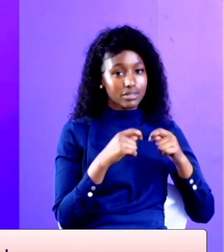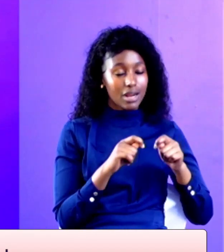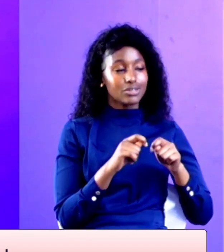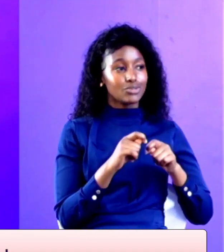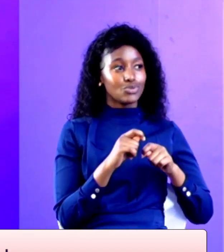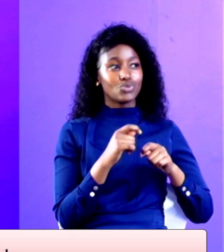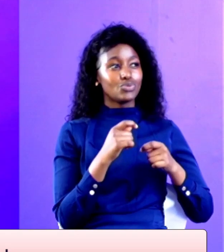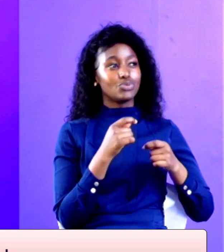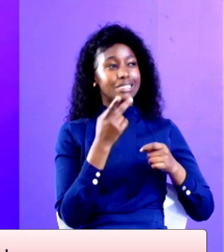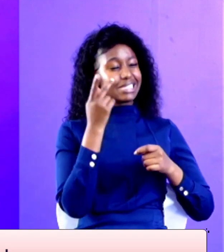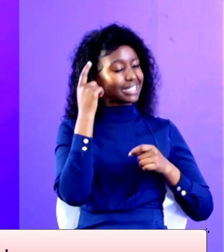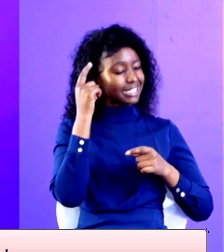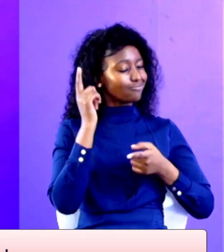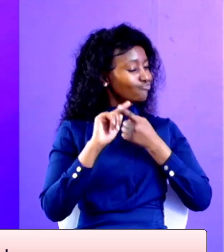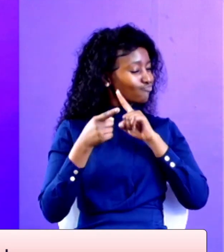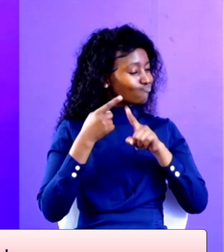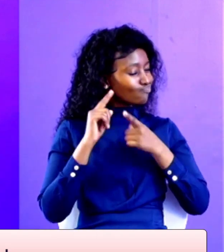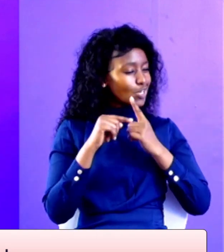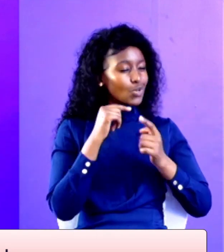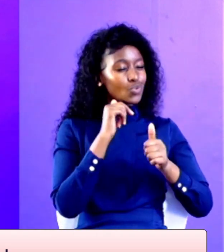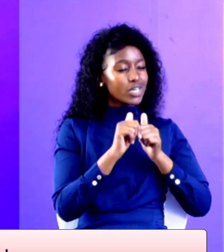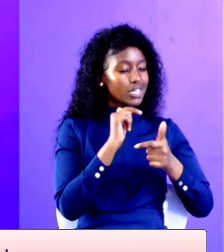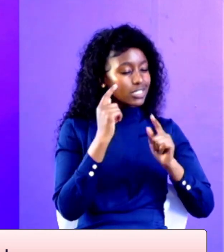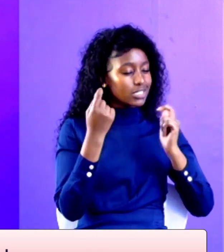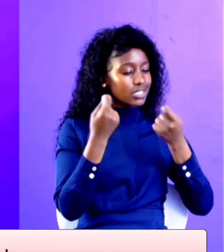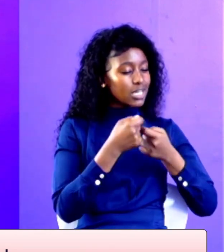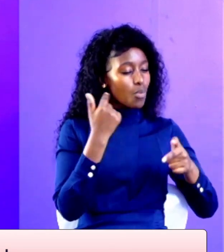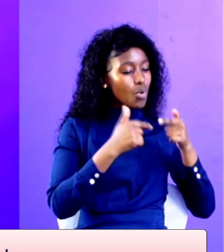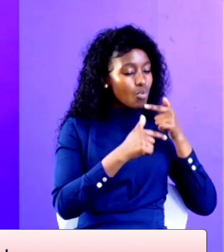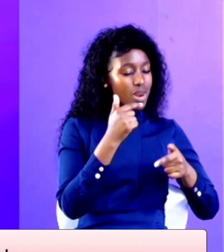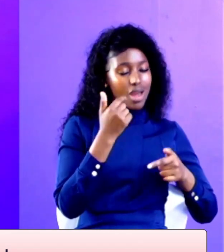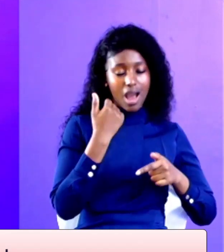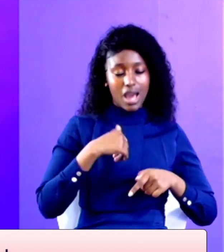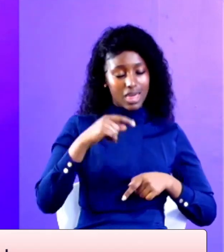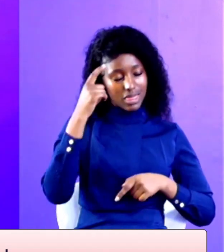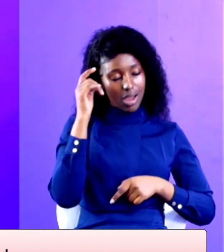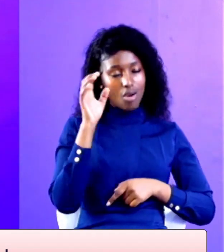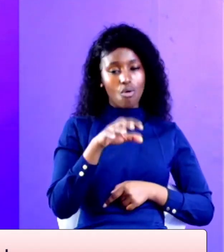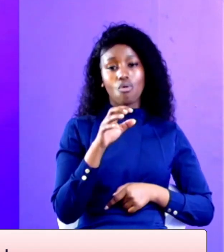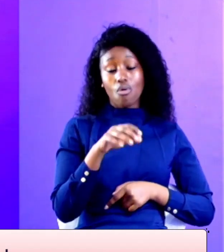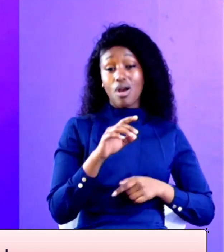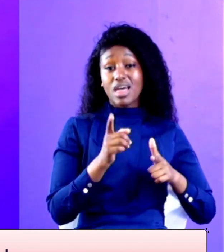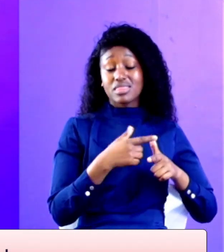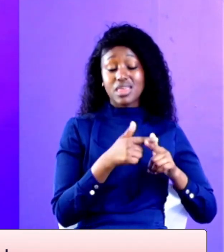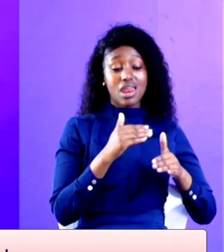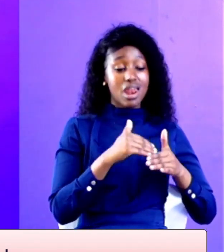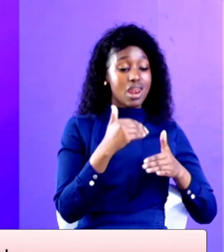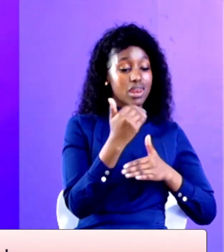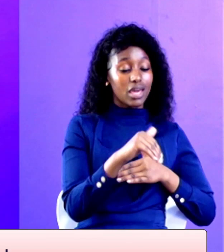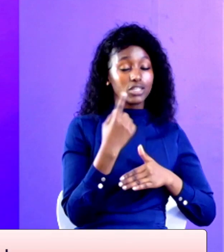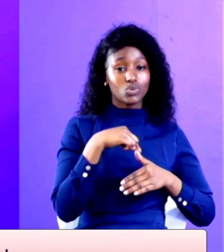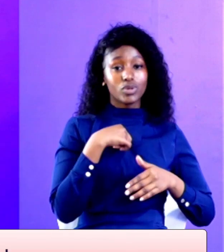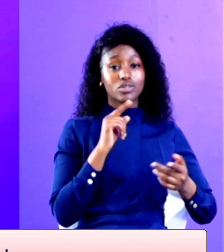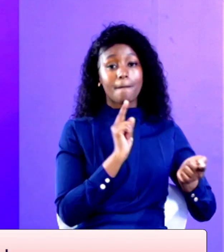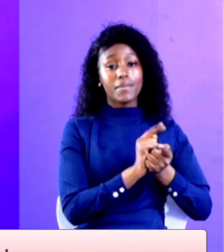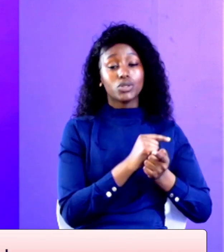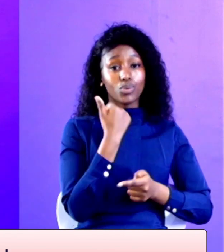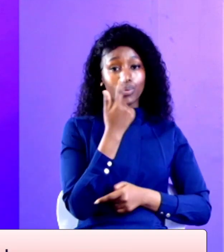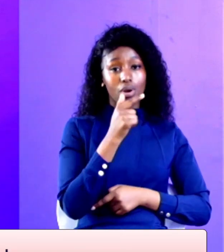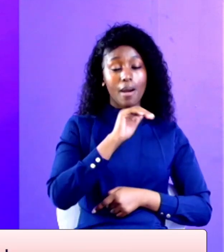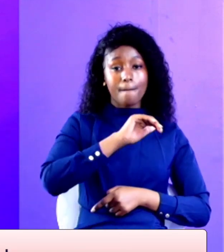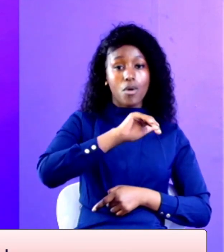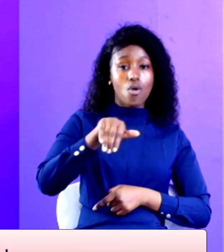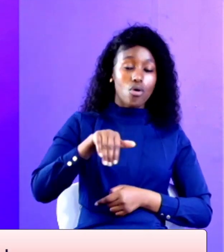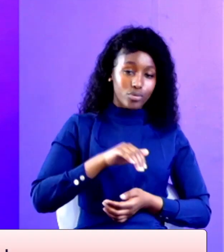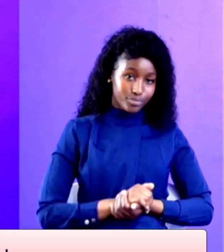of winning, we give to DR Congo. True. Next, Kenya is facing Morocco.